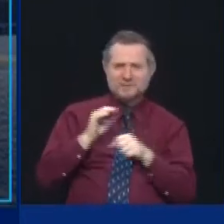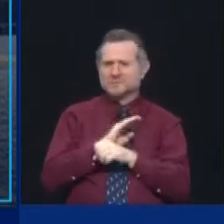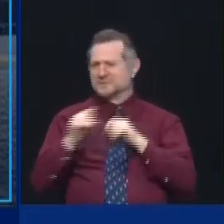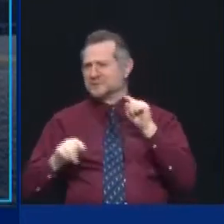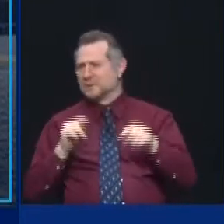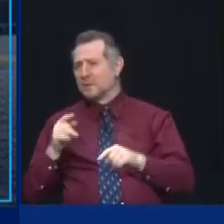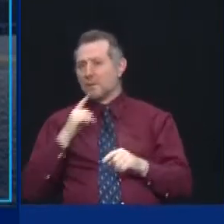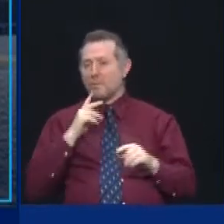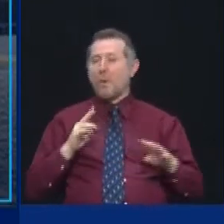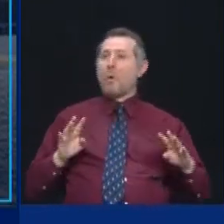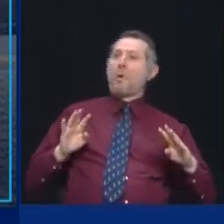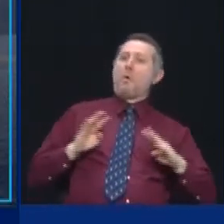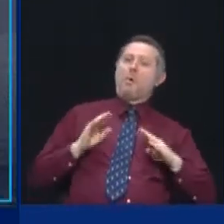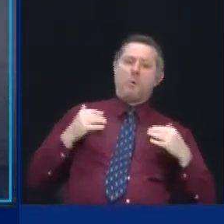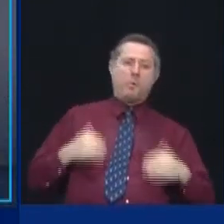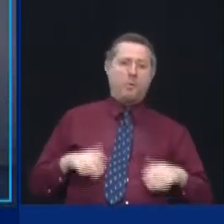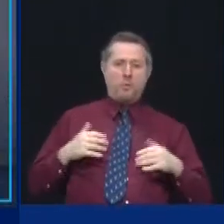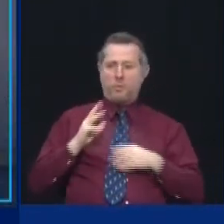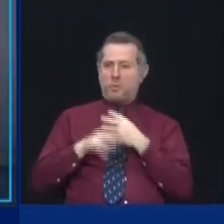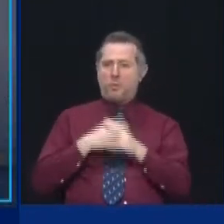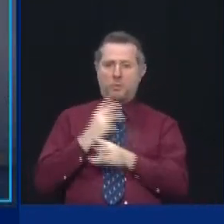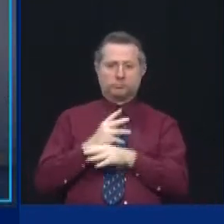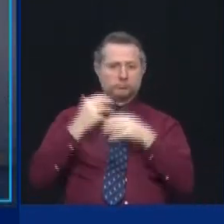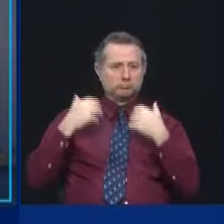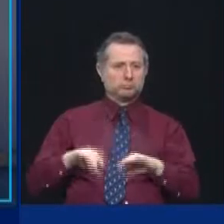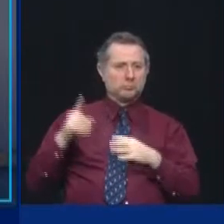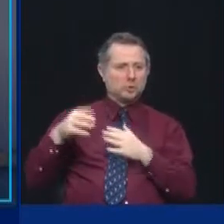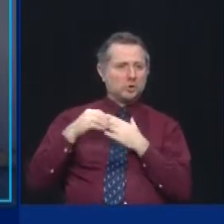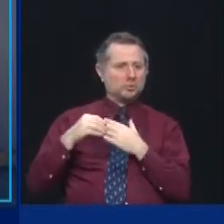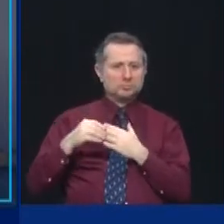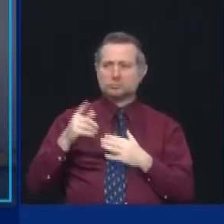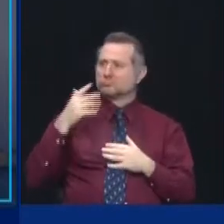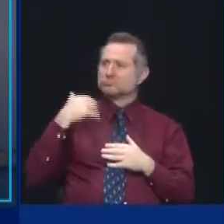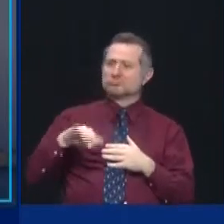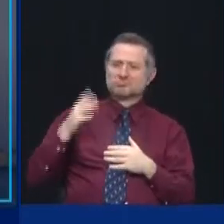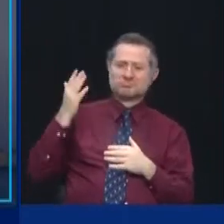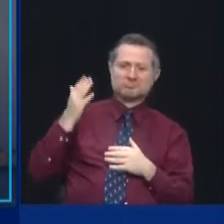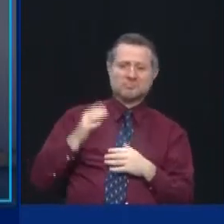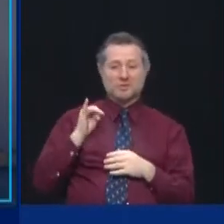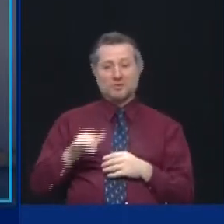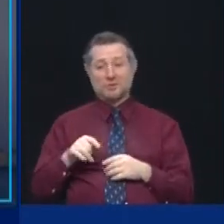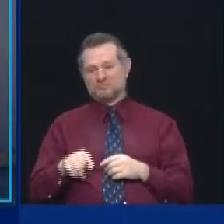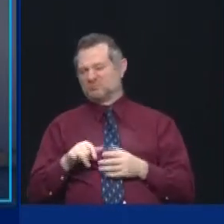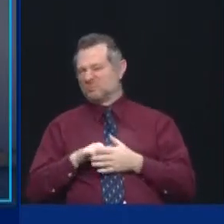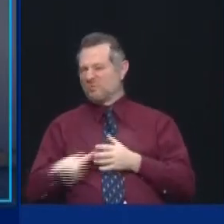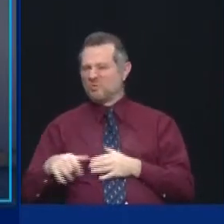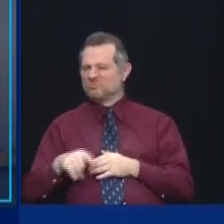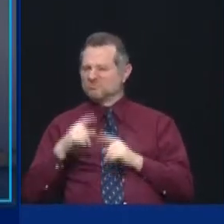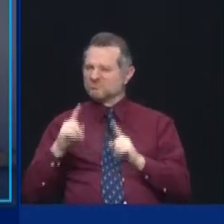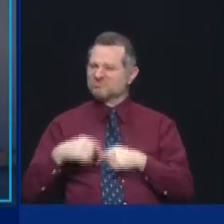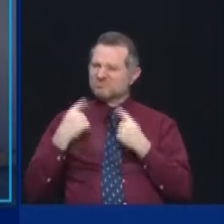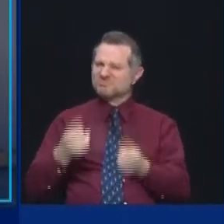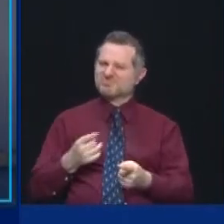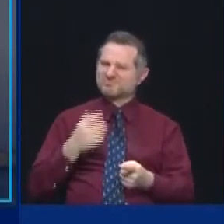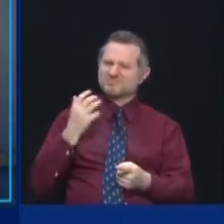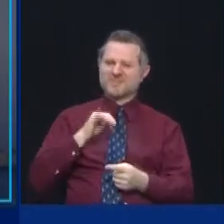us. To me, one of the lasting lessons, one of the positive lessons, the silver